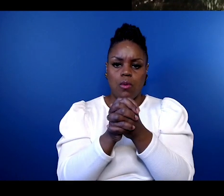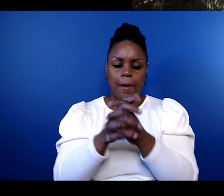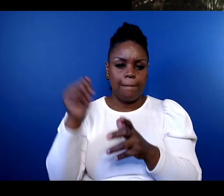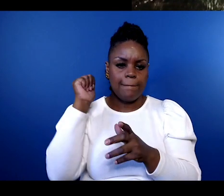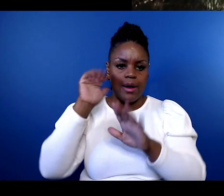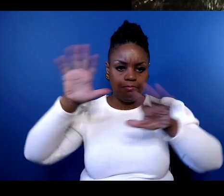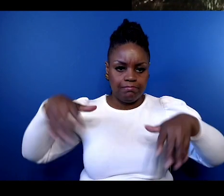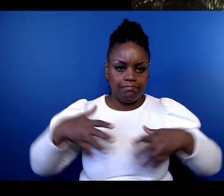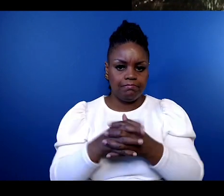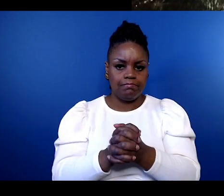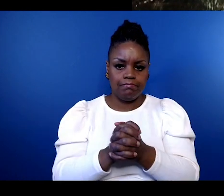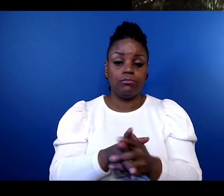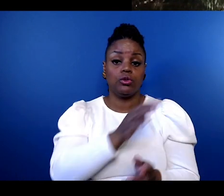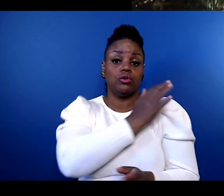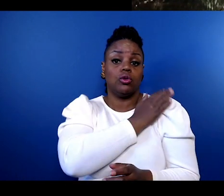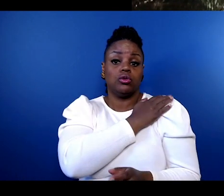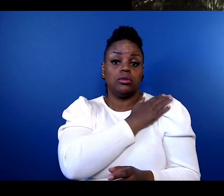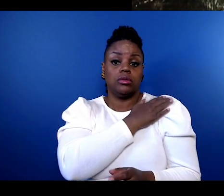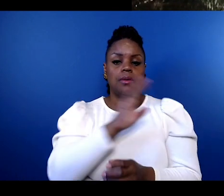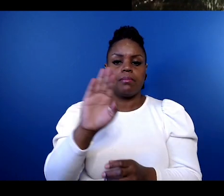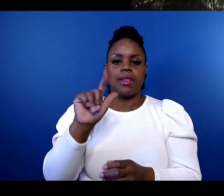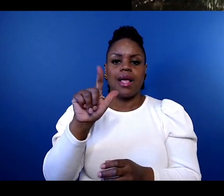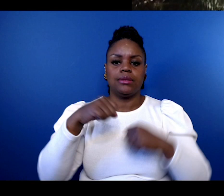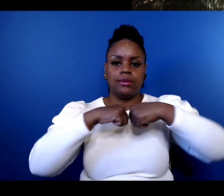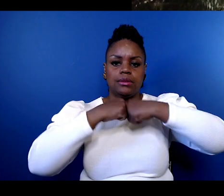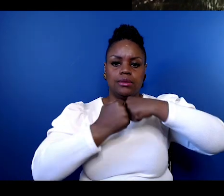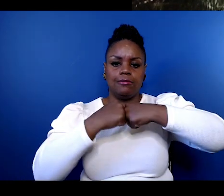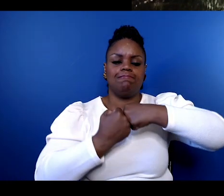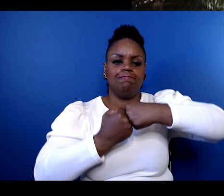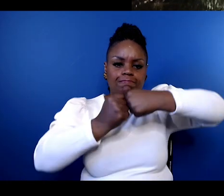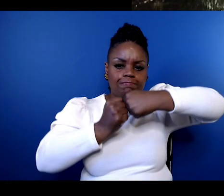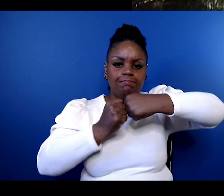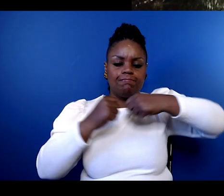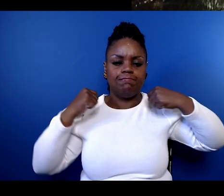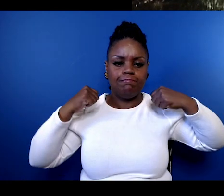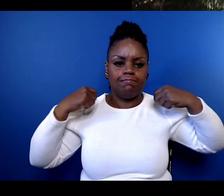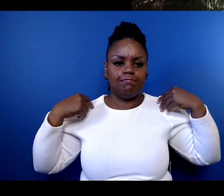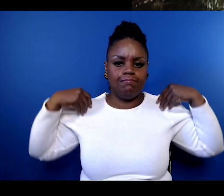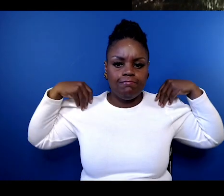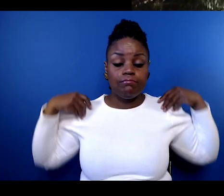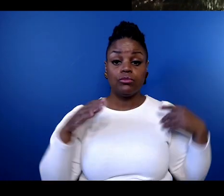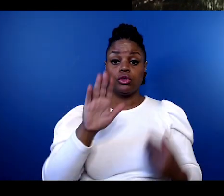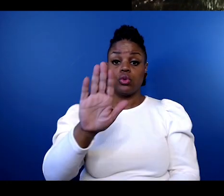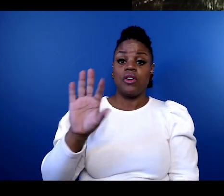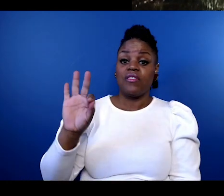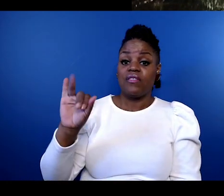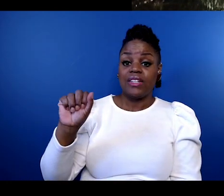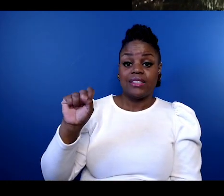Press the shoulder blades together. We're just going to lift the chest. If you can, press the fist into the mat behind you.